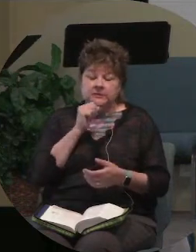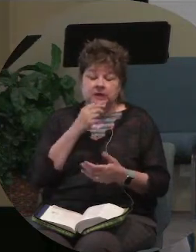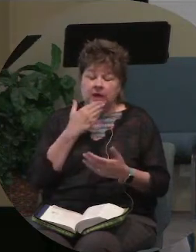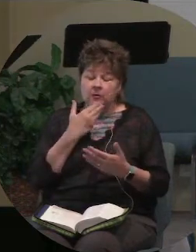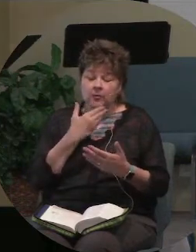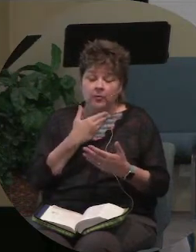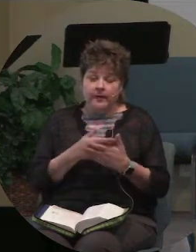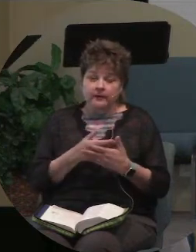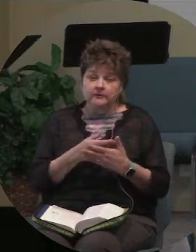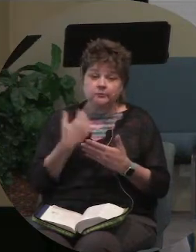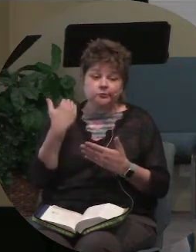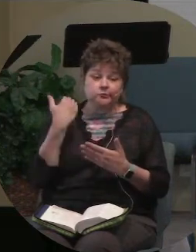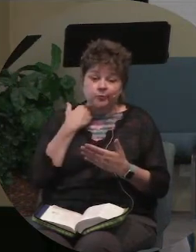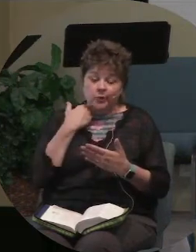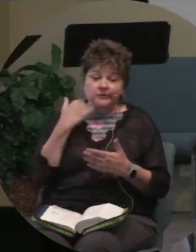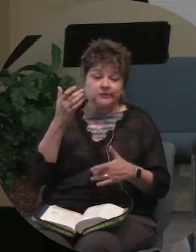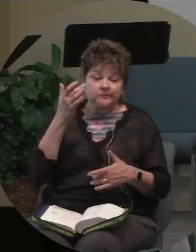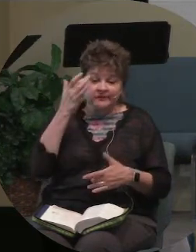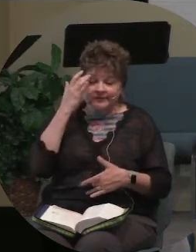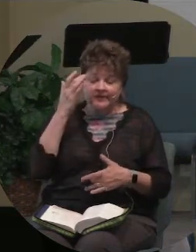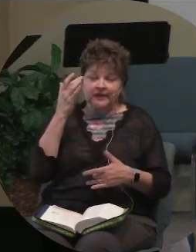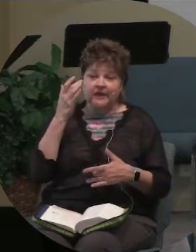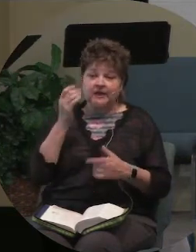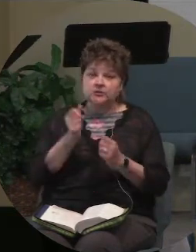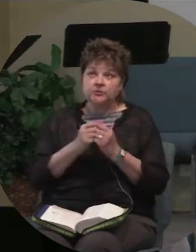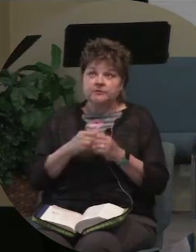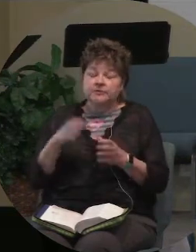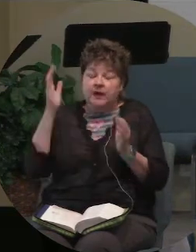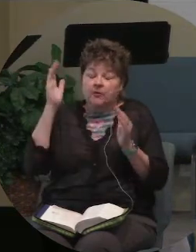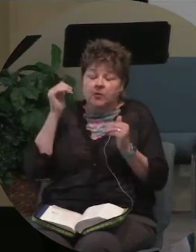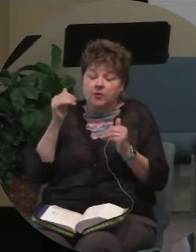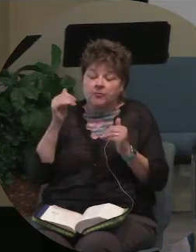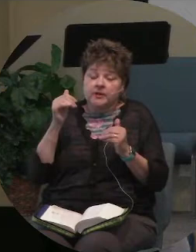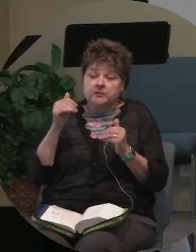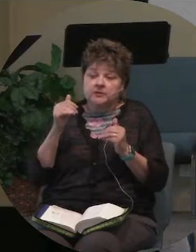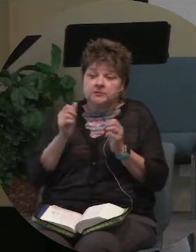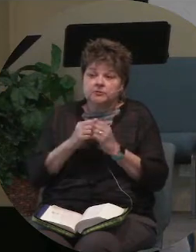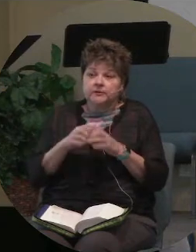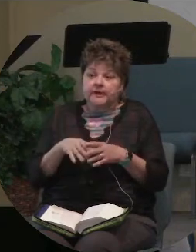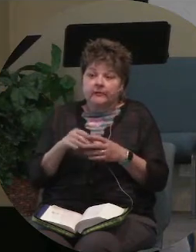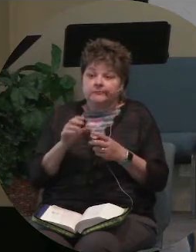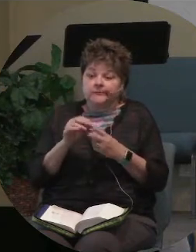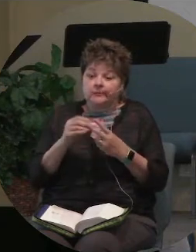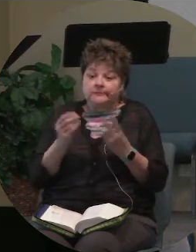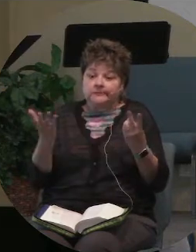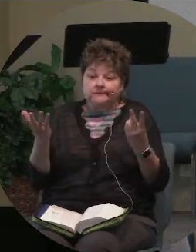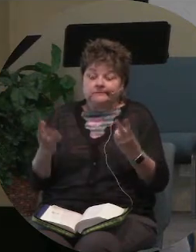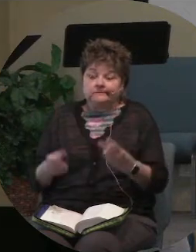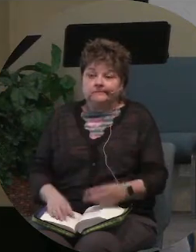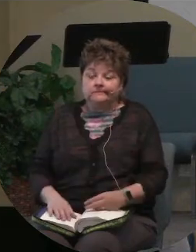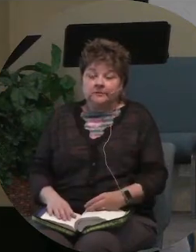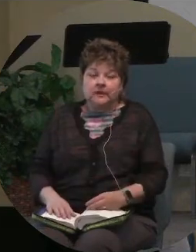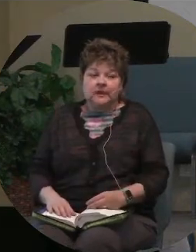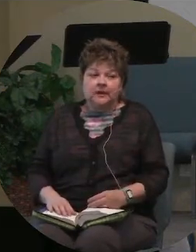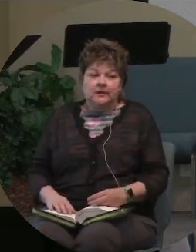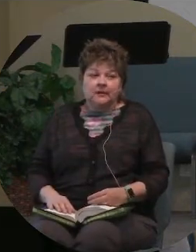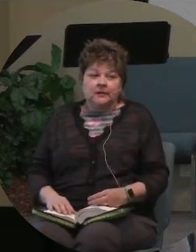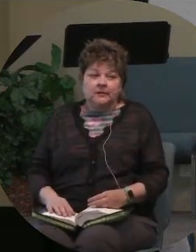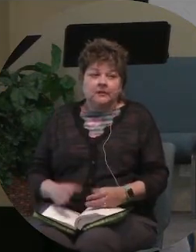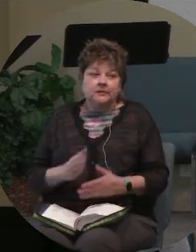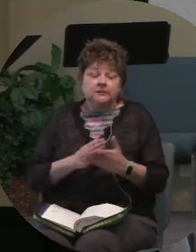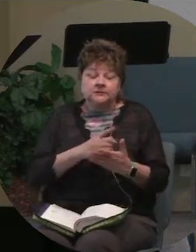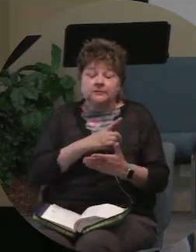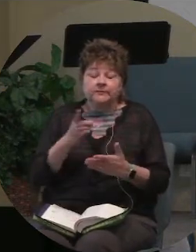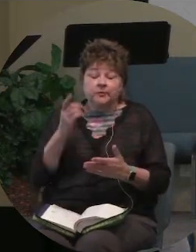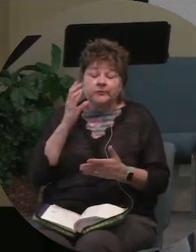she was broke and she was sick and she was without hope. She was without options. I mean, some of you